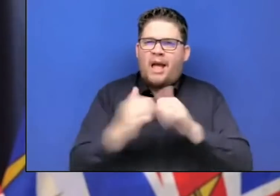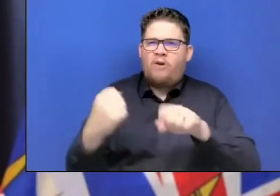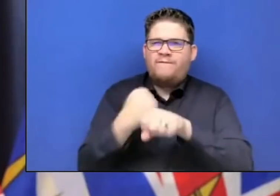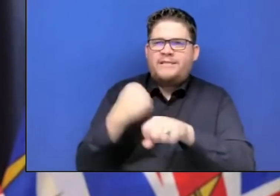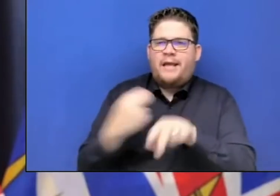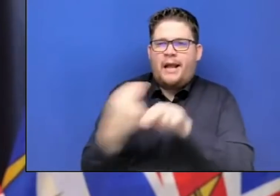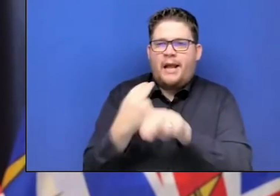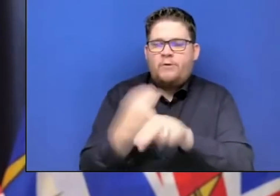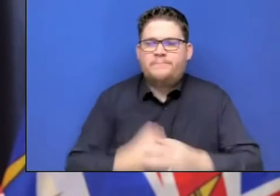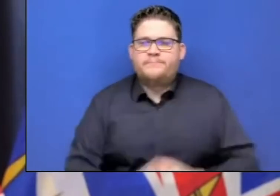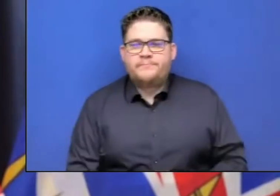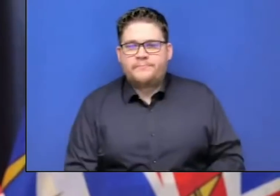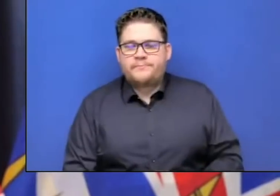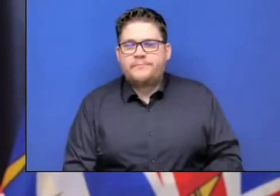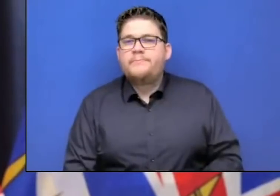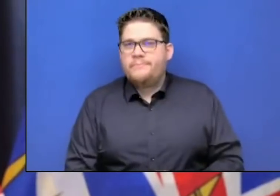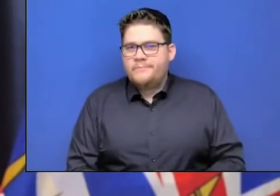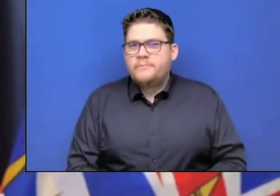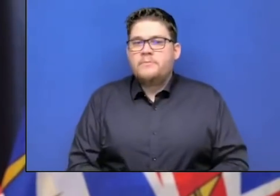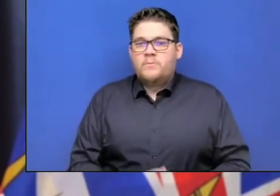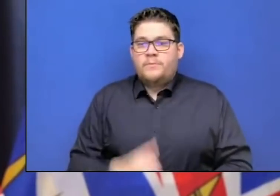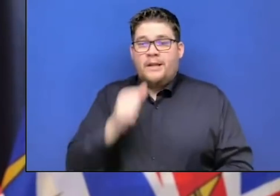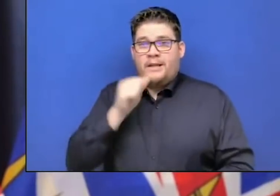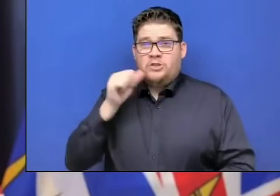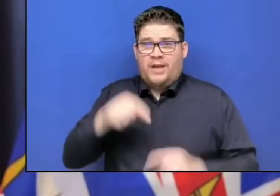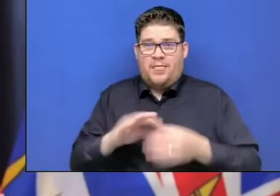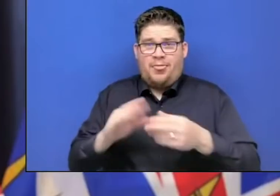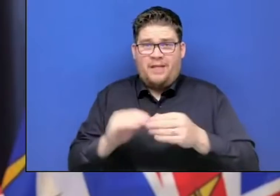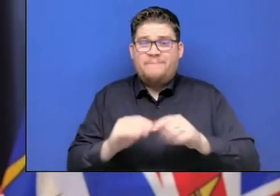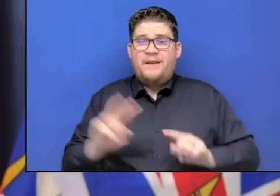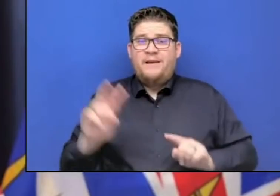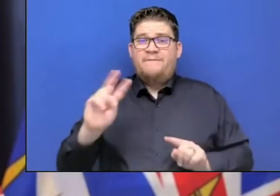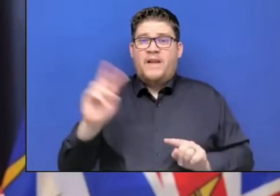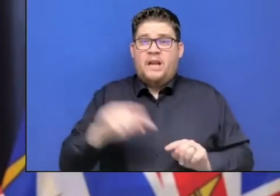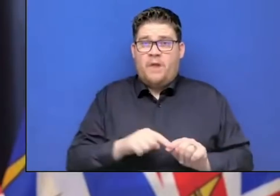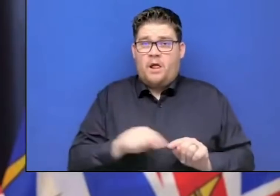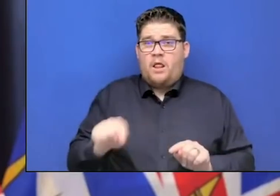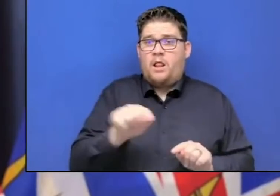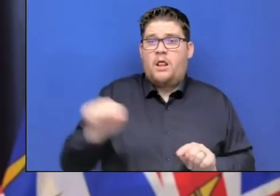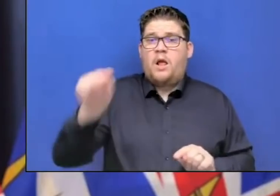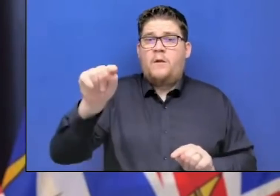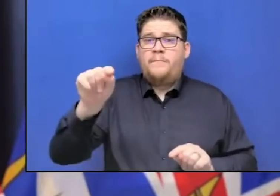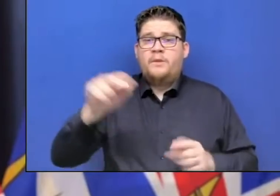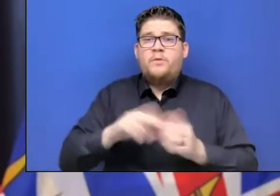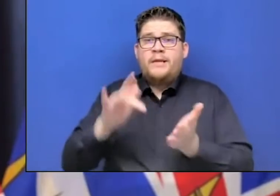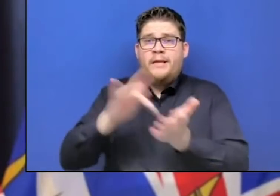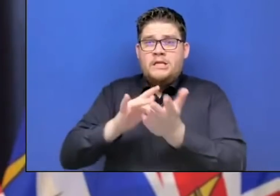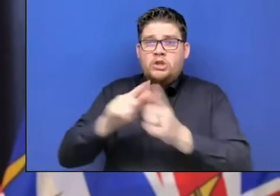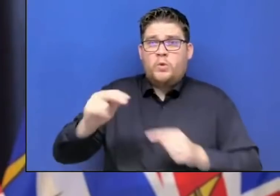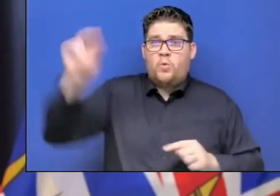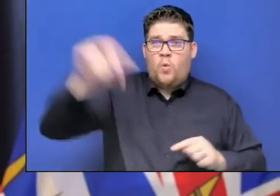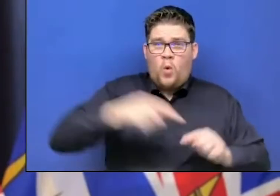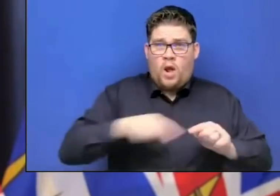yesterday, is to reestablish connections from the Lower Mainland to the interior and the north parts of the province. We know how vitally important it is